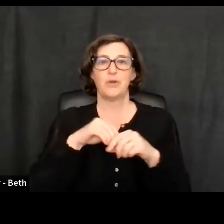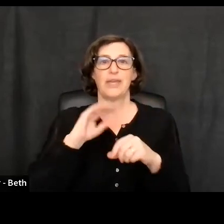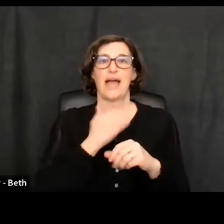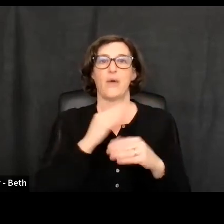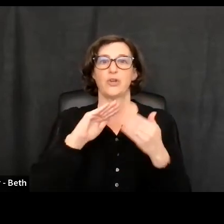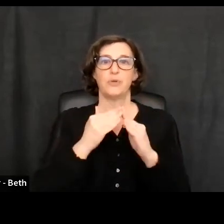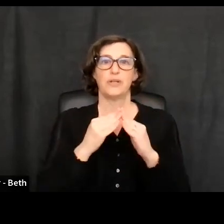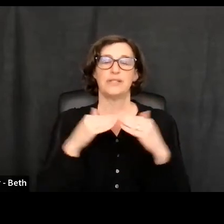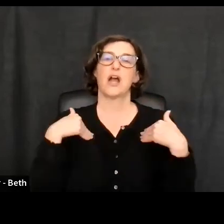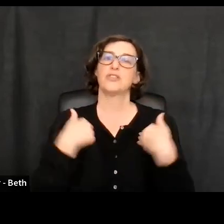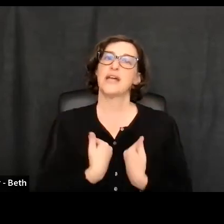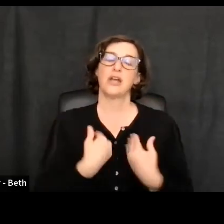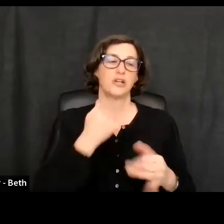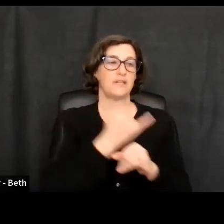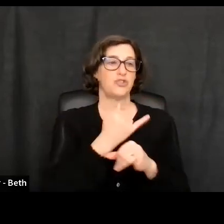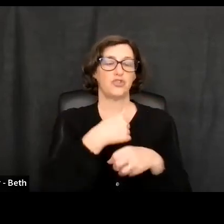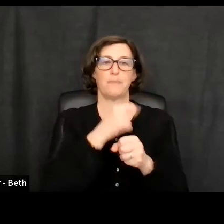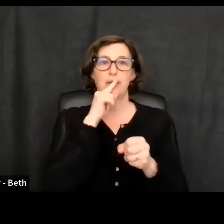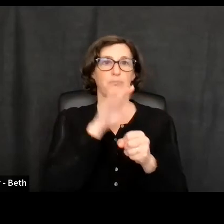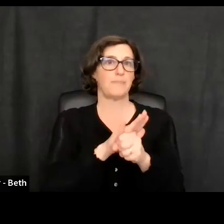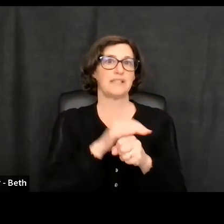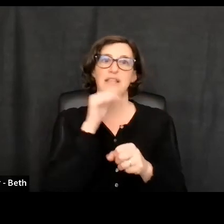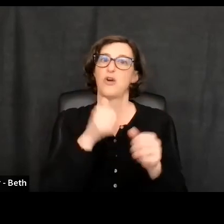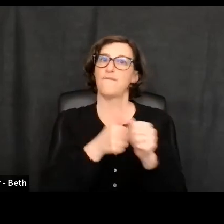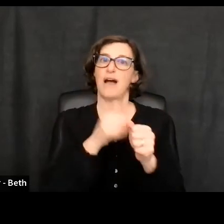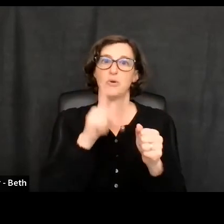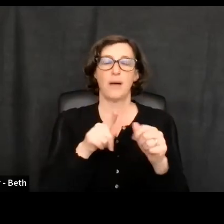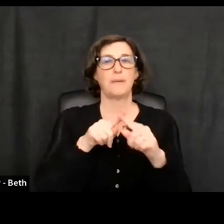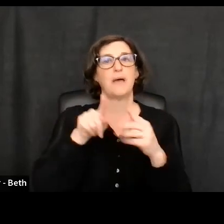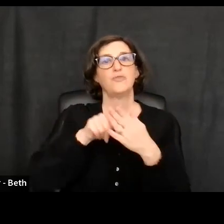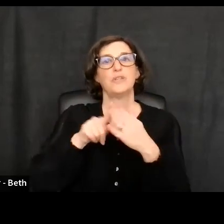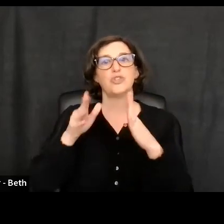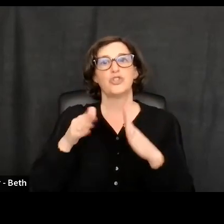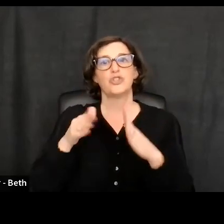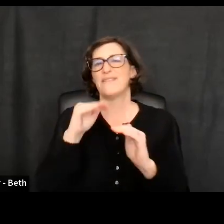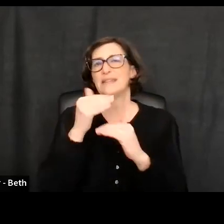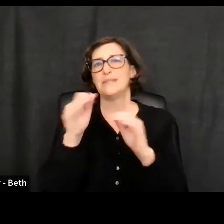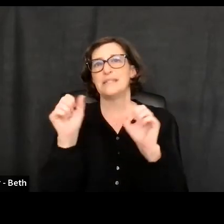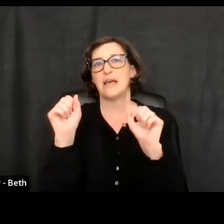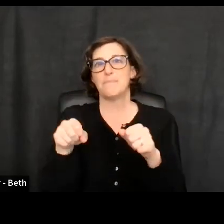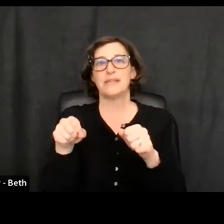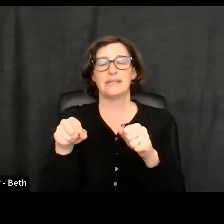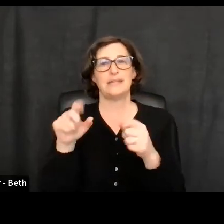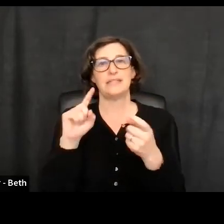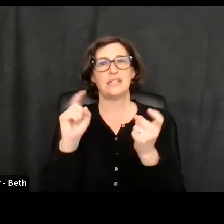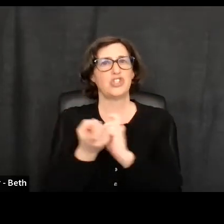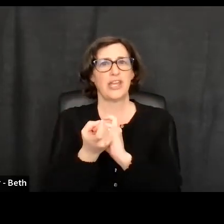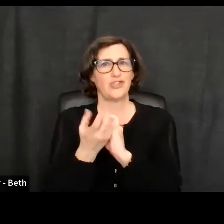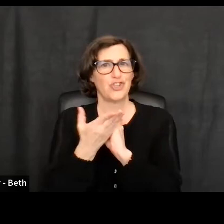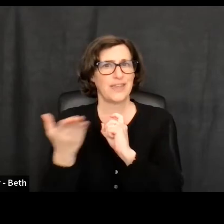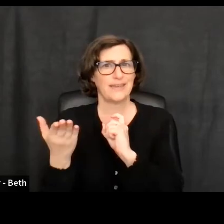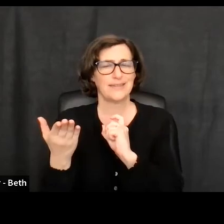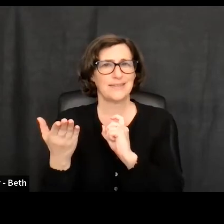making promises that they don't follow up on. However, researchers often have limited ability to enact change itself or